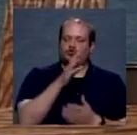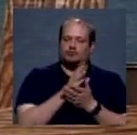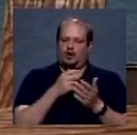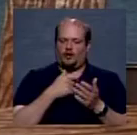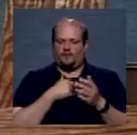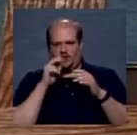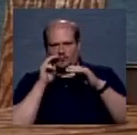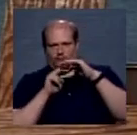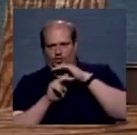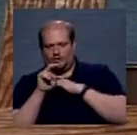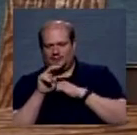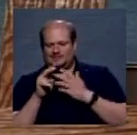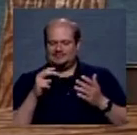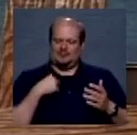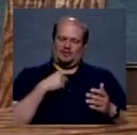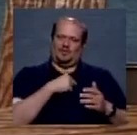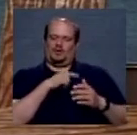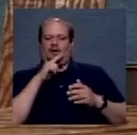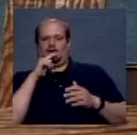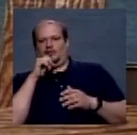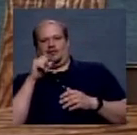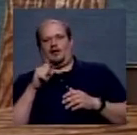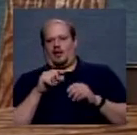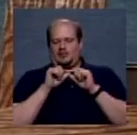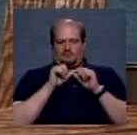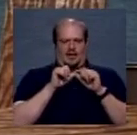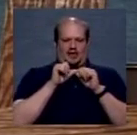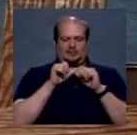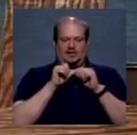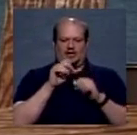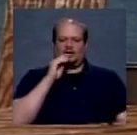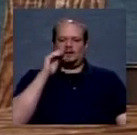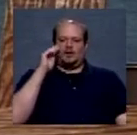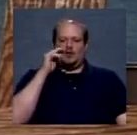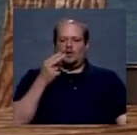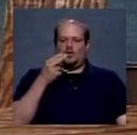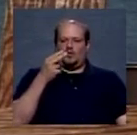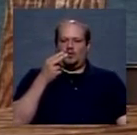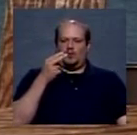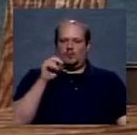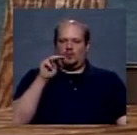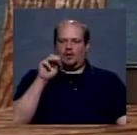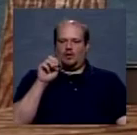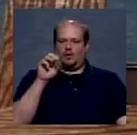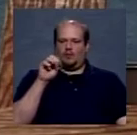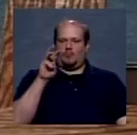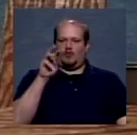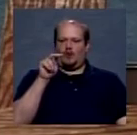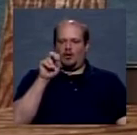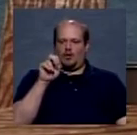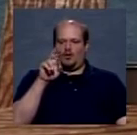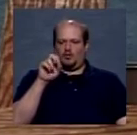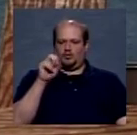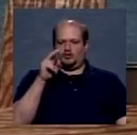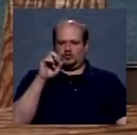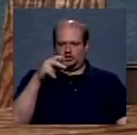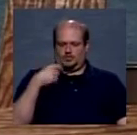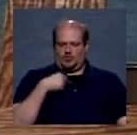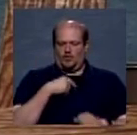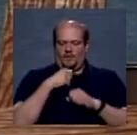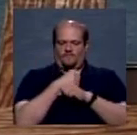is we are not maintaining home ownership. And one who fought so hard for